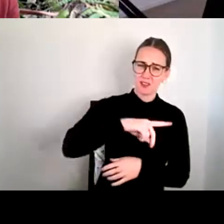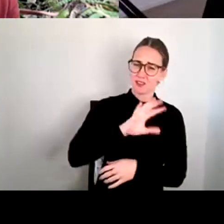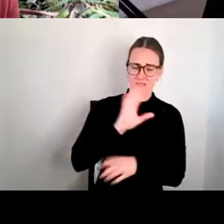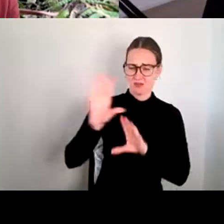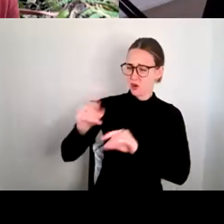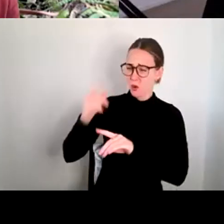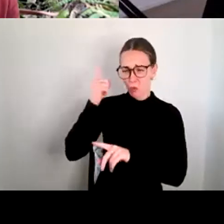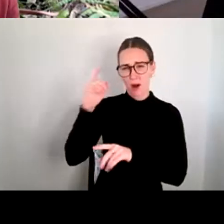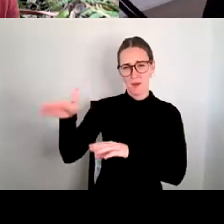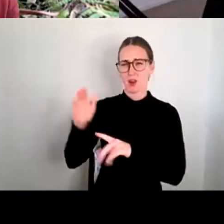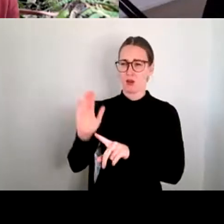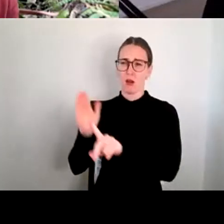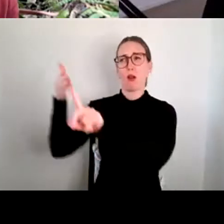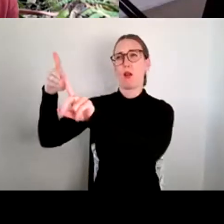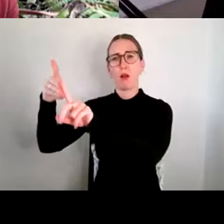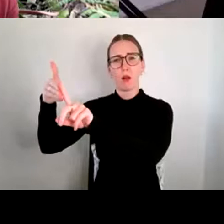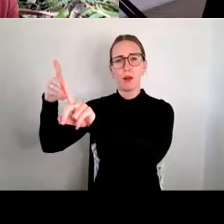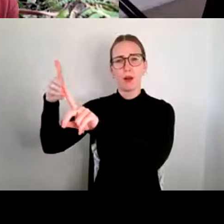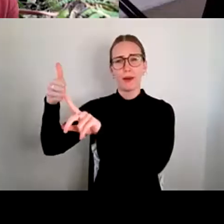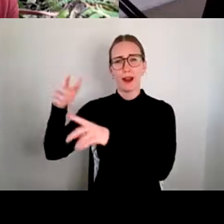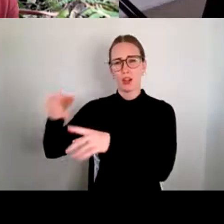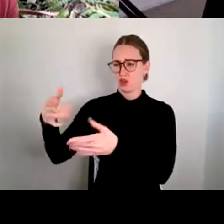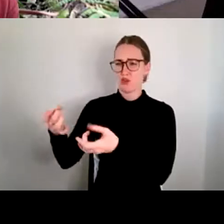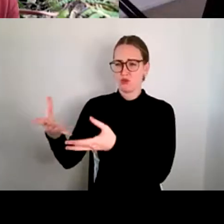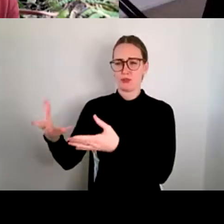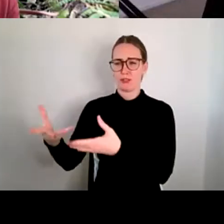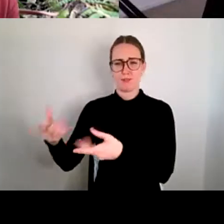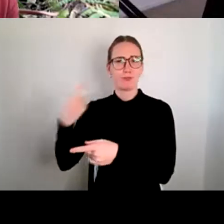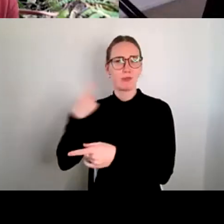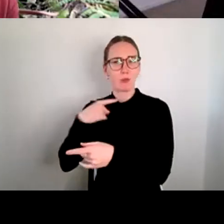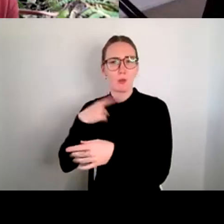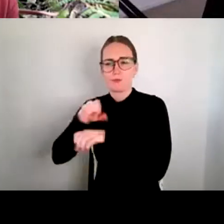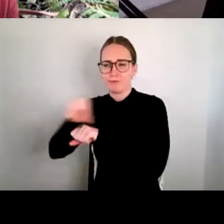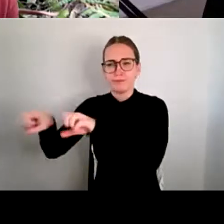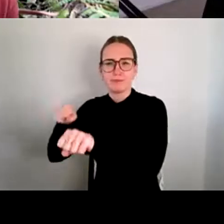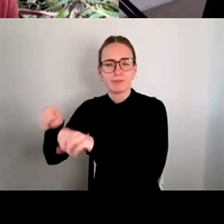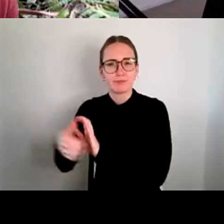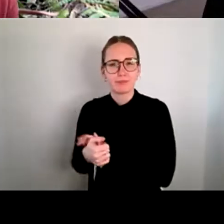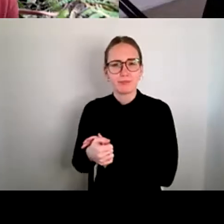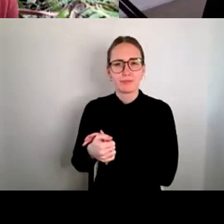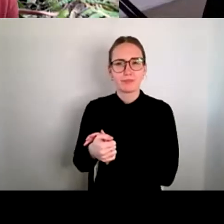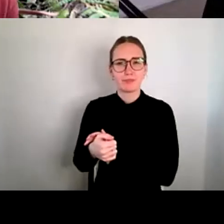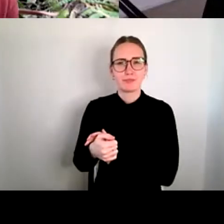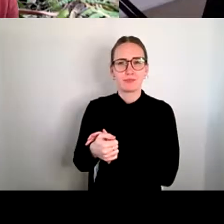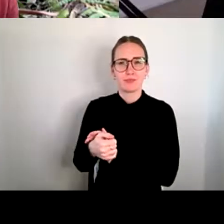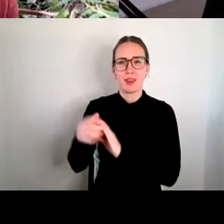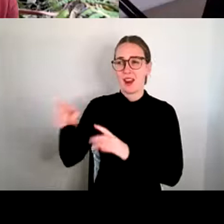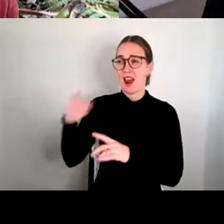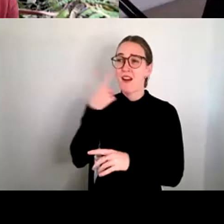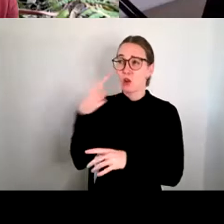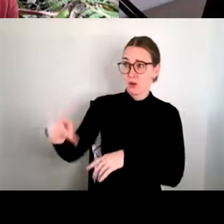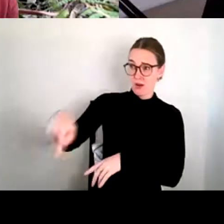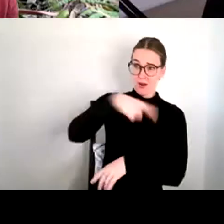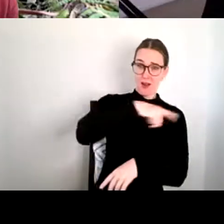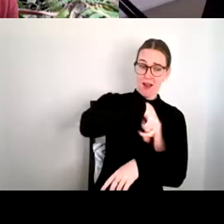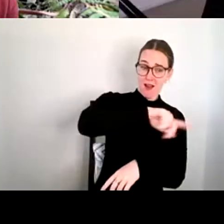framework and your inherited colonialist framework and start looking at all of the people that are creating as